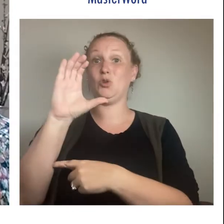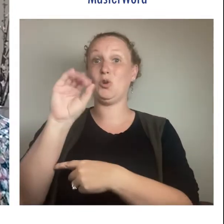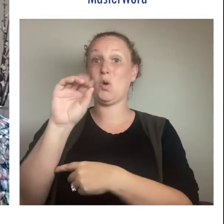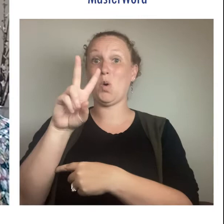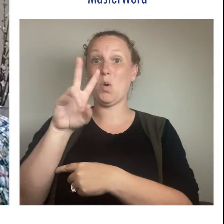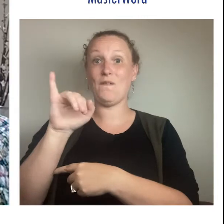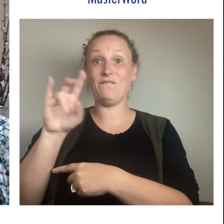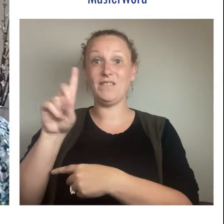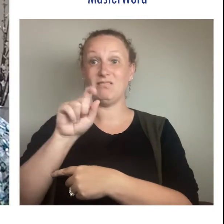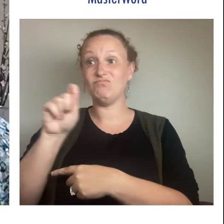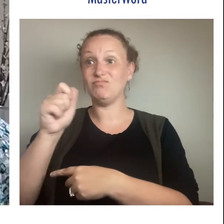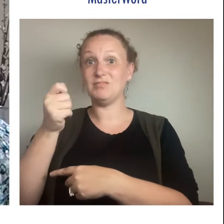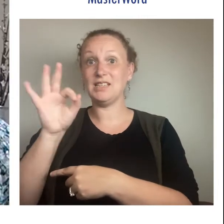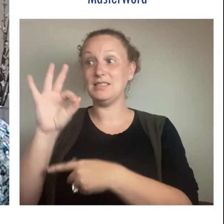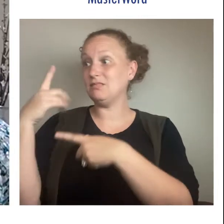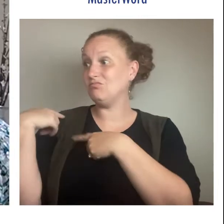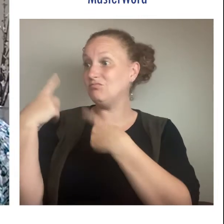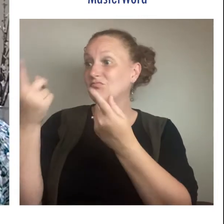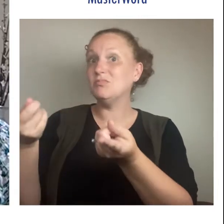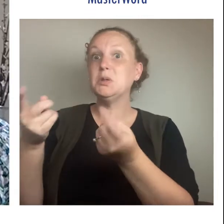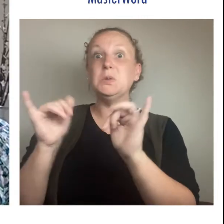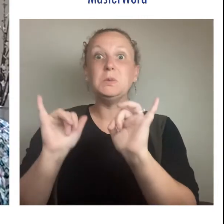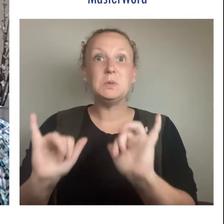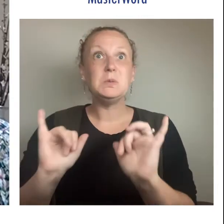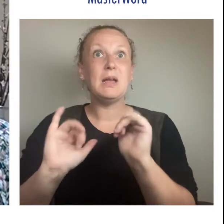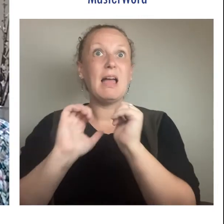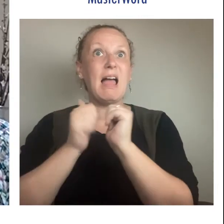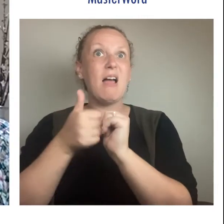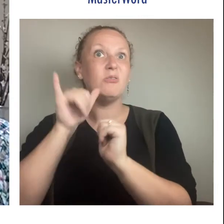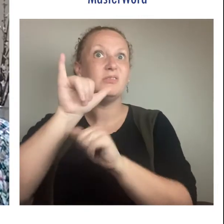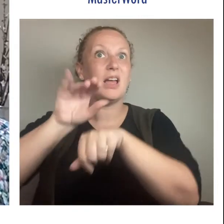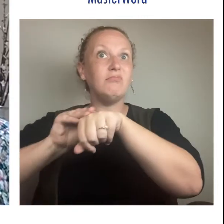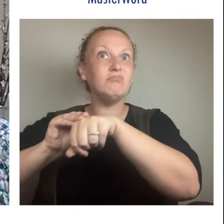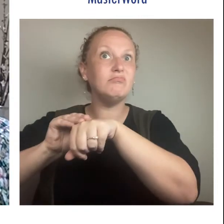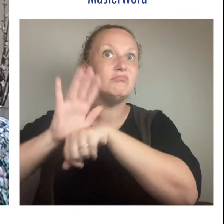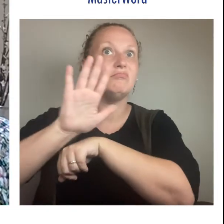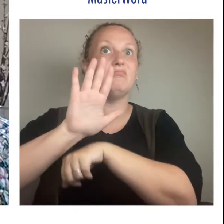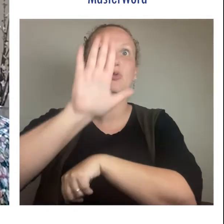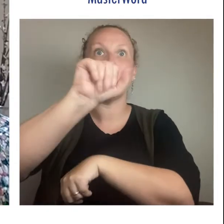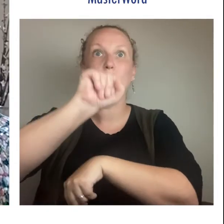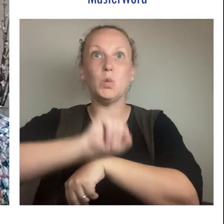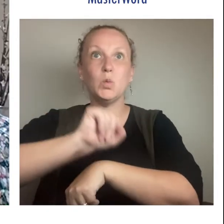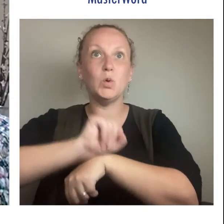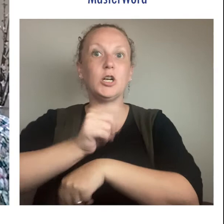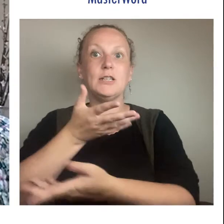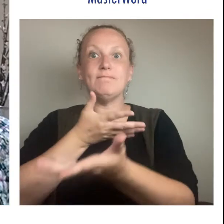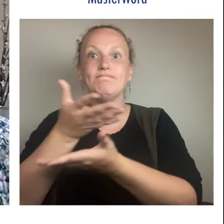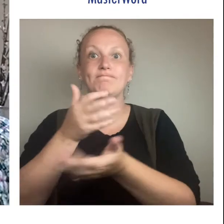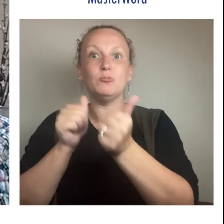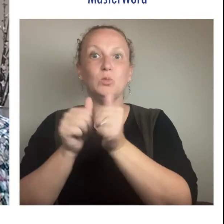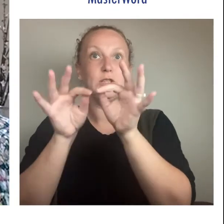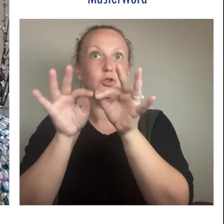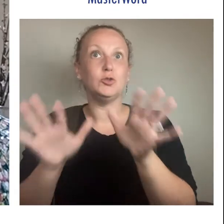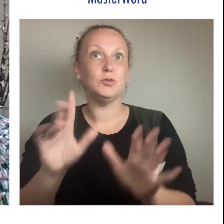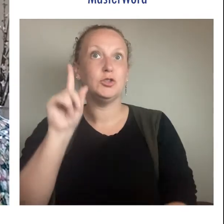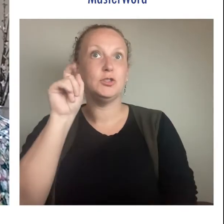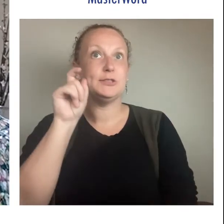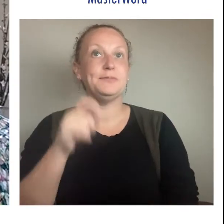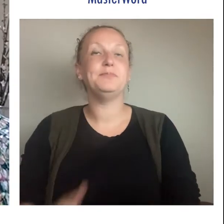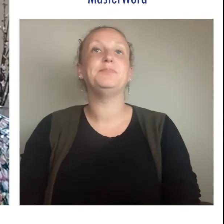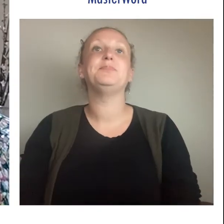COVID impacted work with interpreters and the use of interpreters, and how has COVID possibly changed